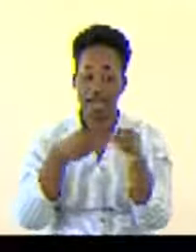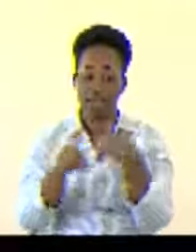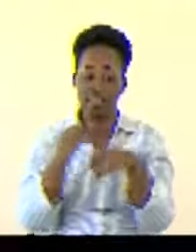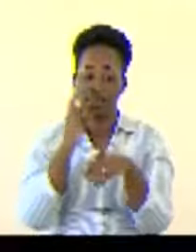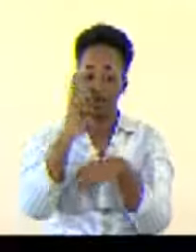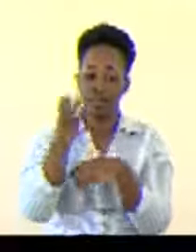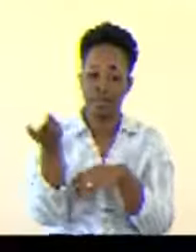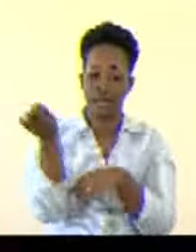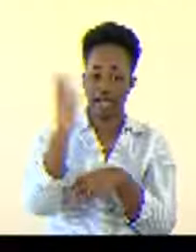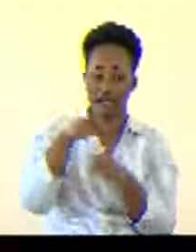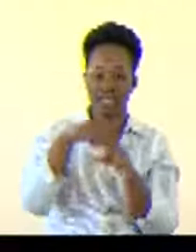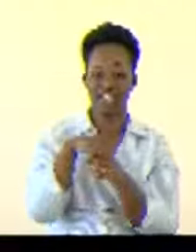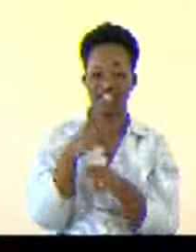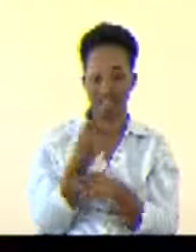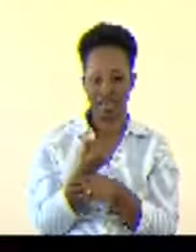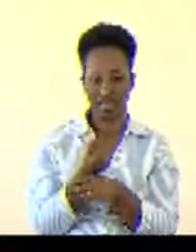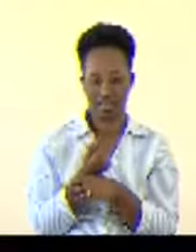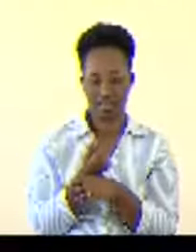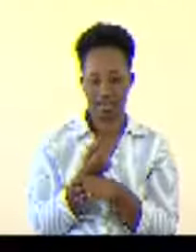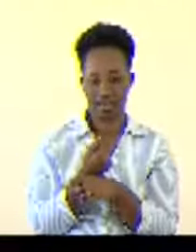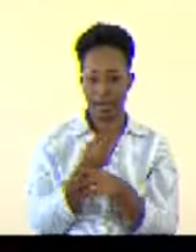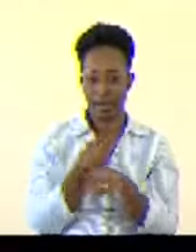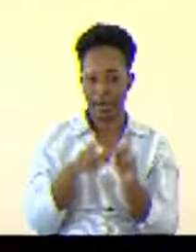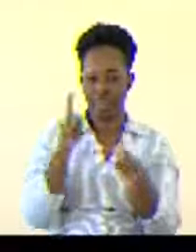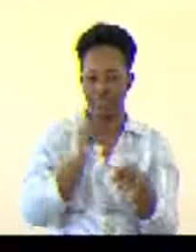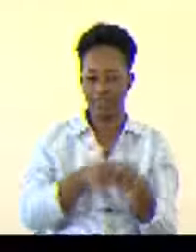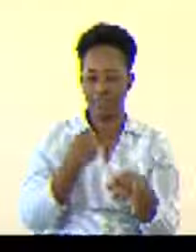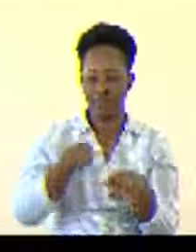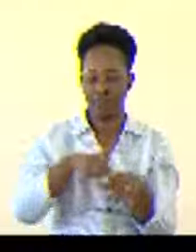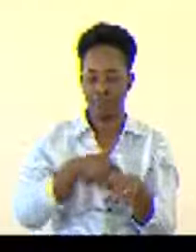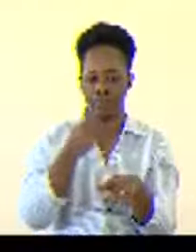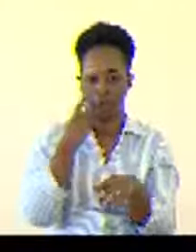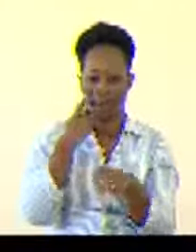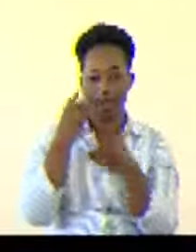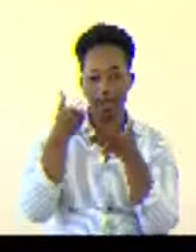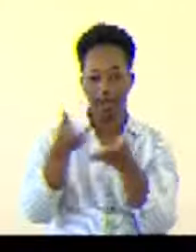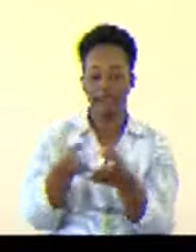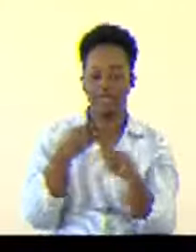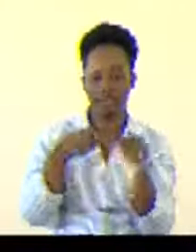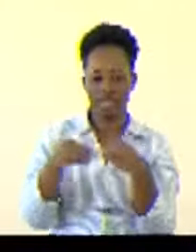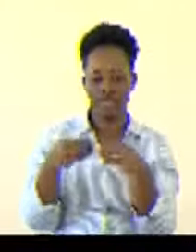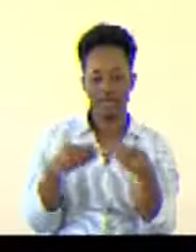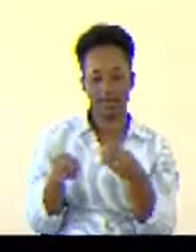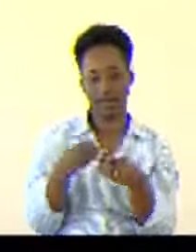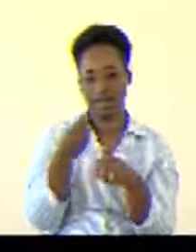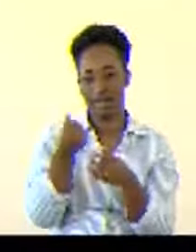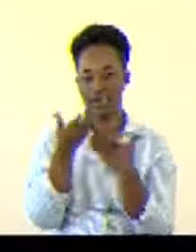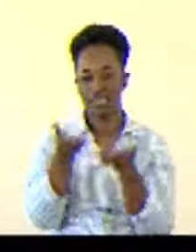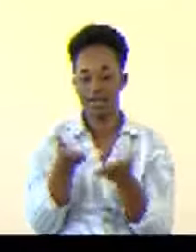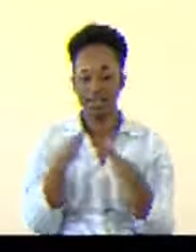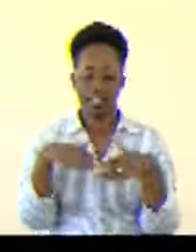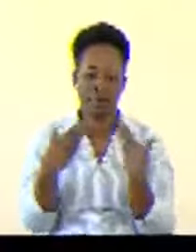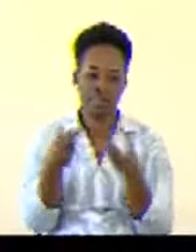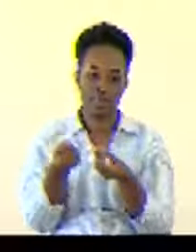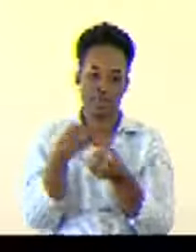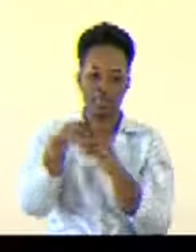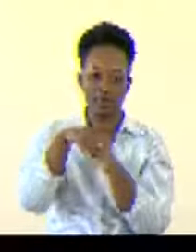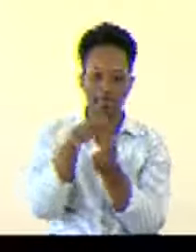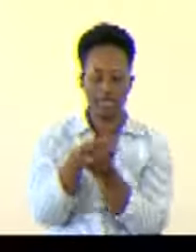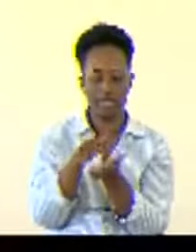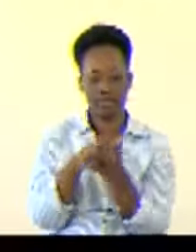call liquidity. And therefore, when we look at current assets, cash at hand, cash at the bank, sundry,